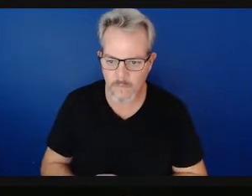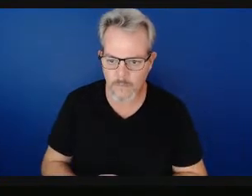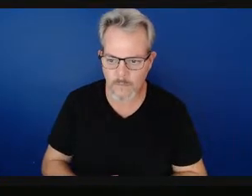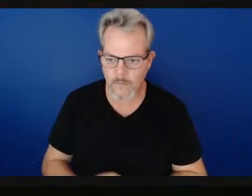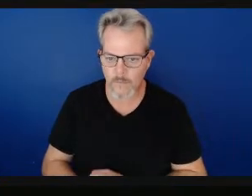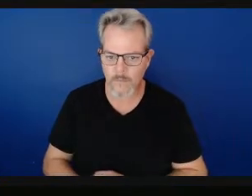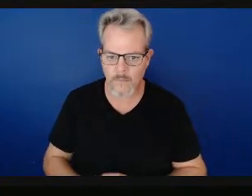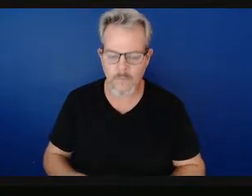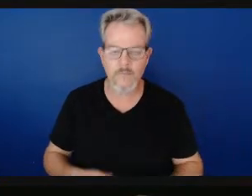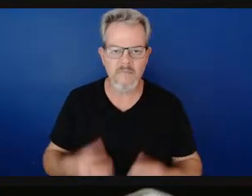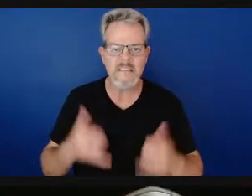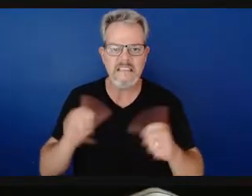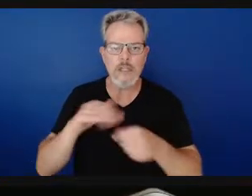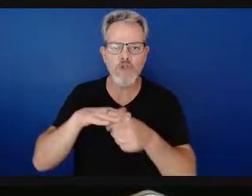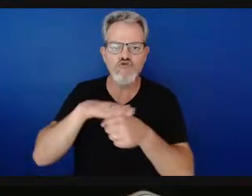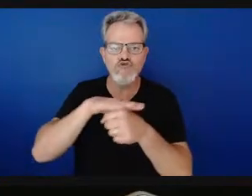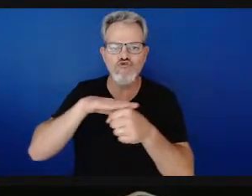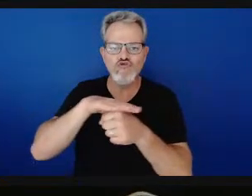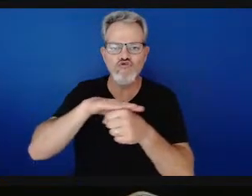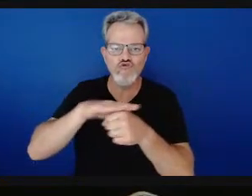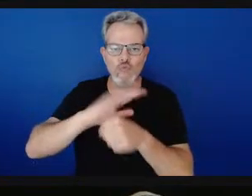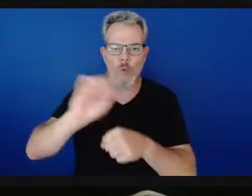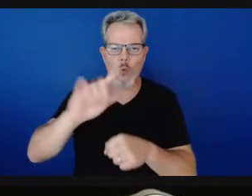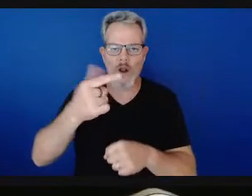quite localized where the gas blows.